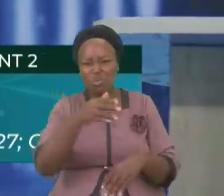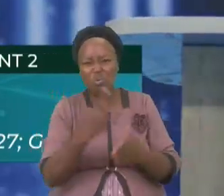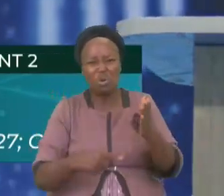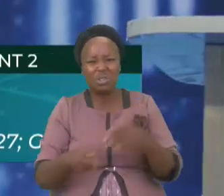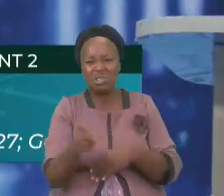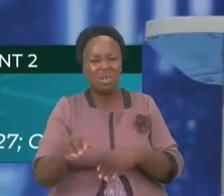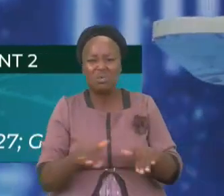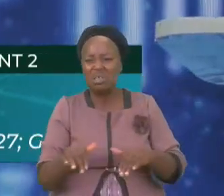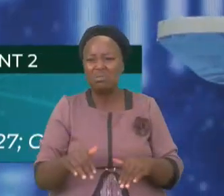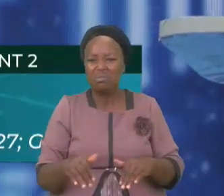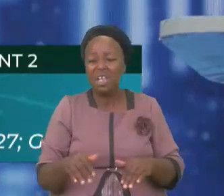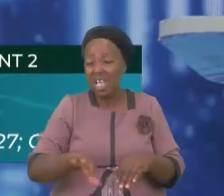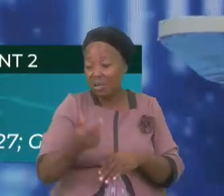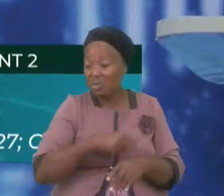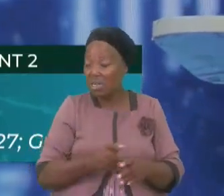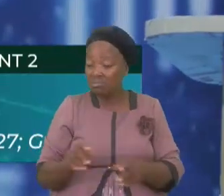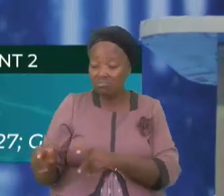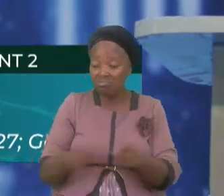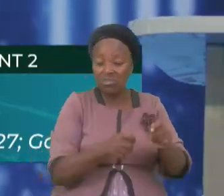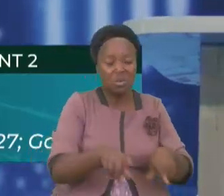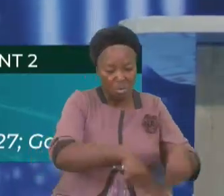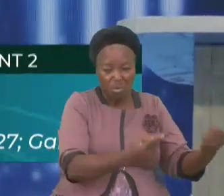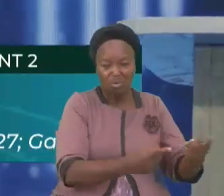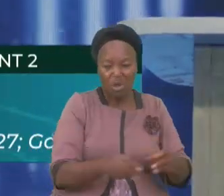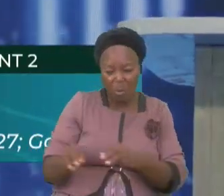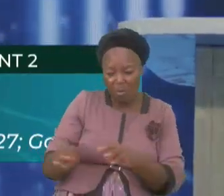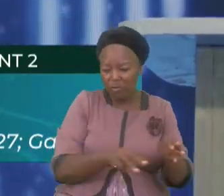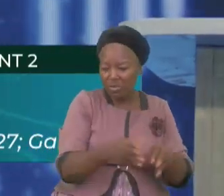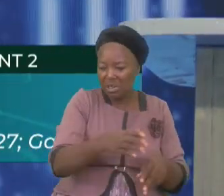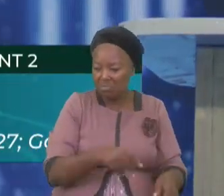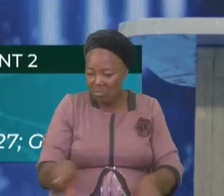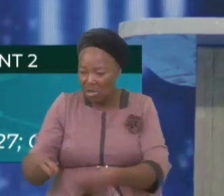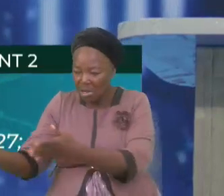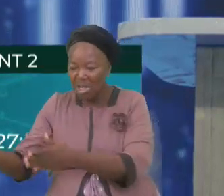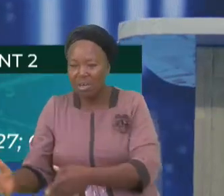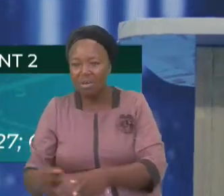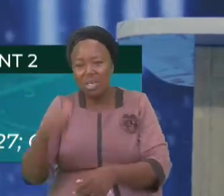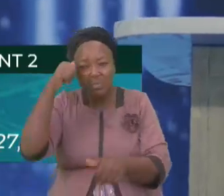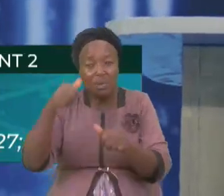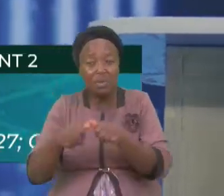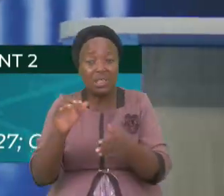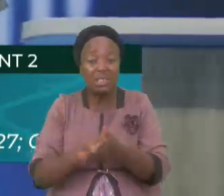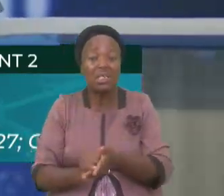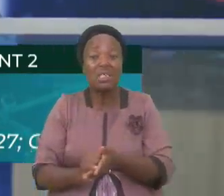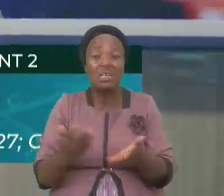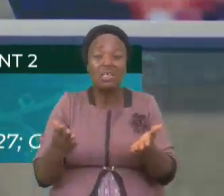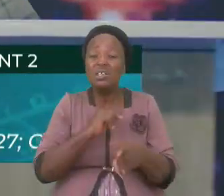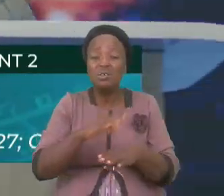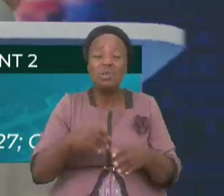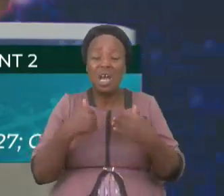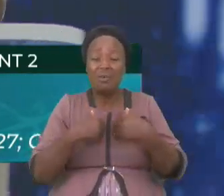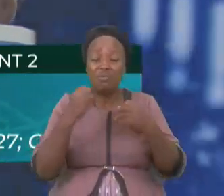dead fish flows. There are people, they don't have any soul of their own. Where